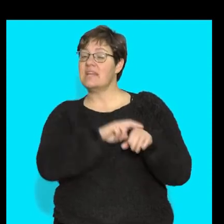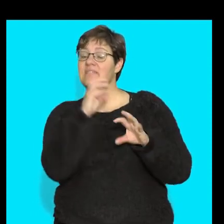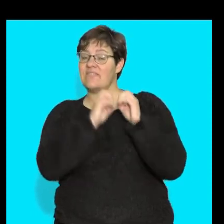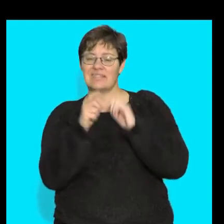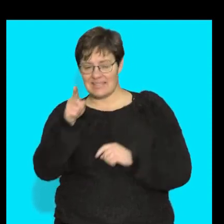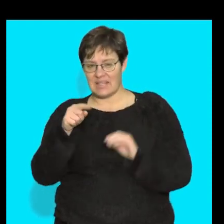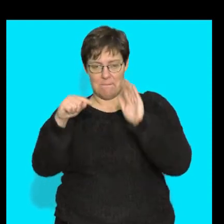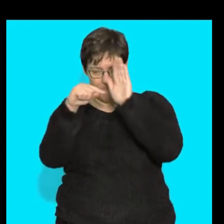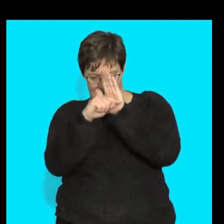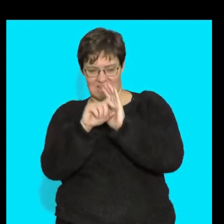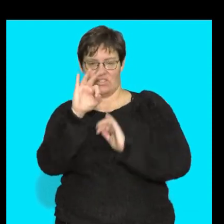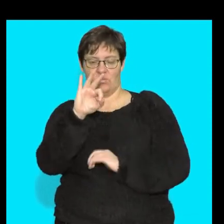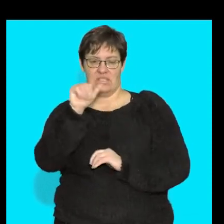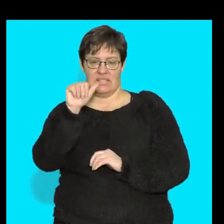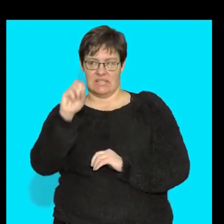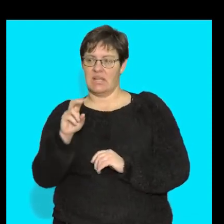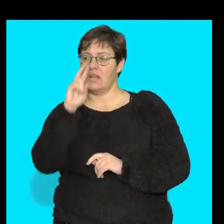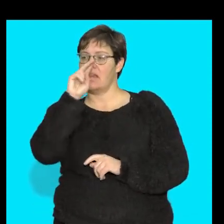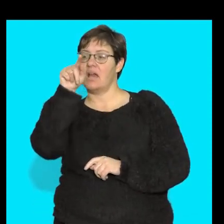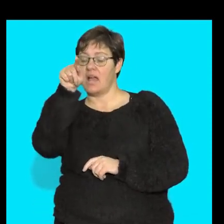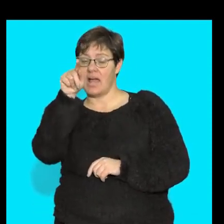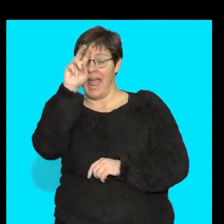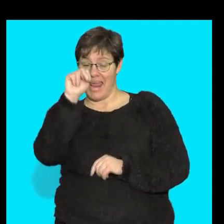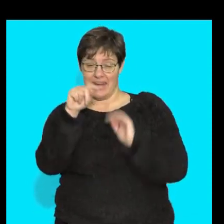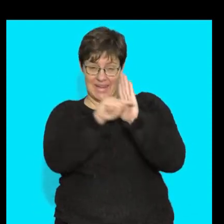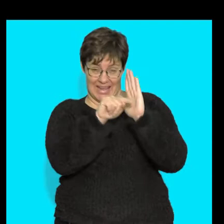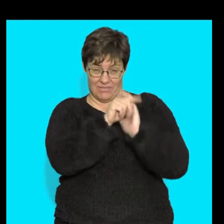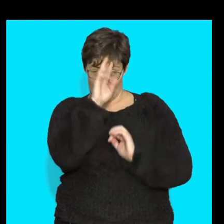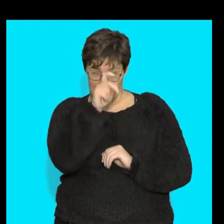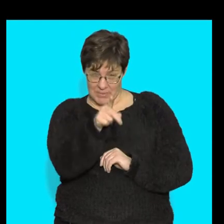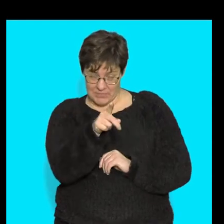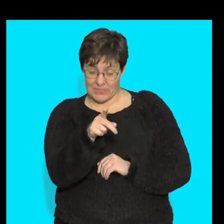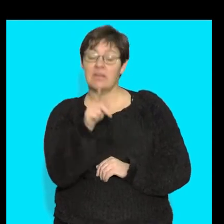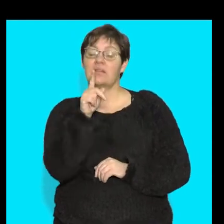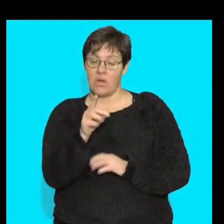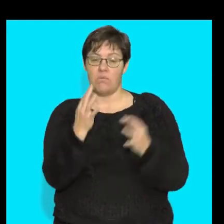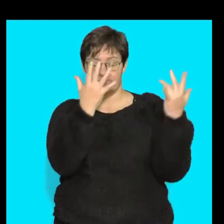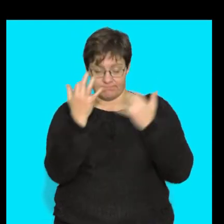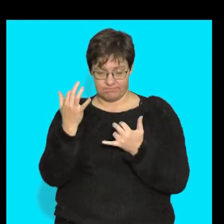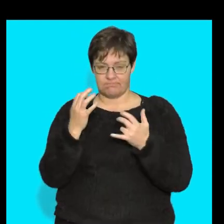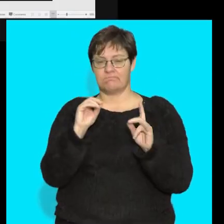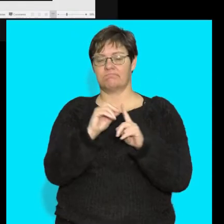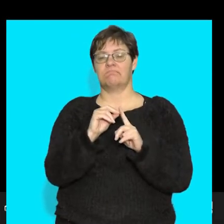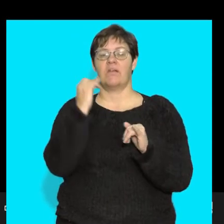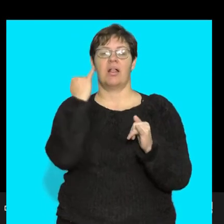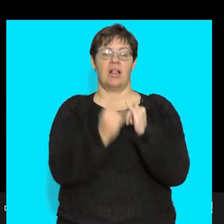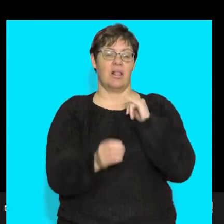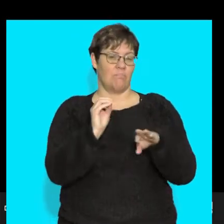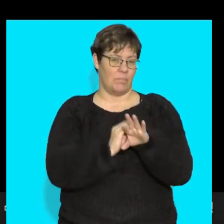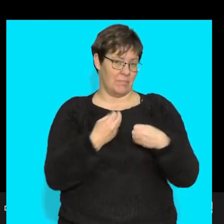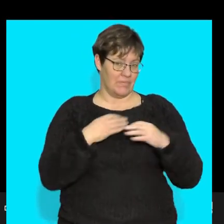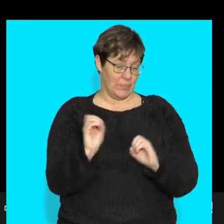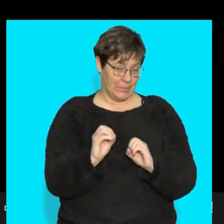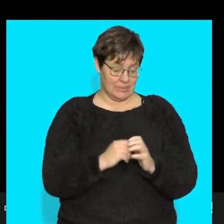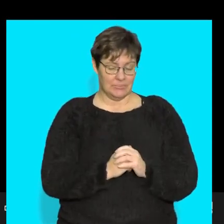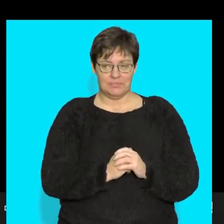just need to fix is that minus. Just remember the N is a negative, right? So that when you start calculating, it does not give us a